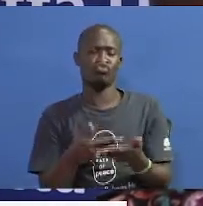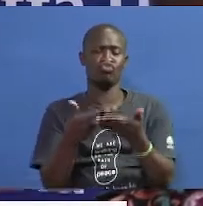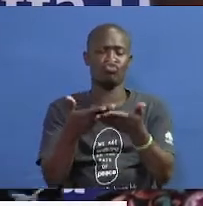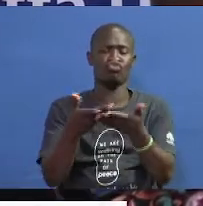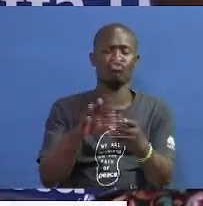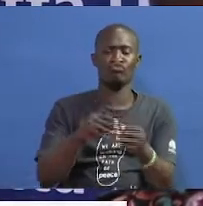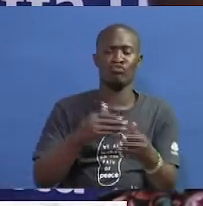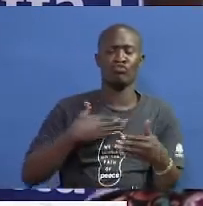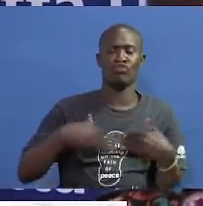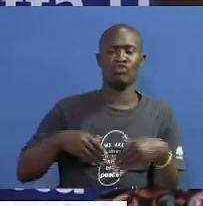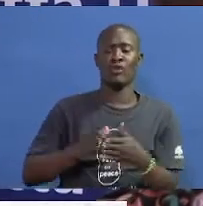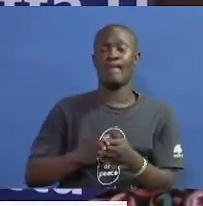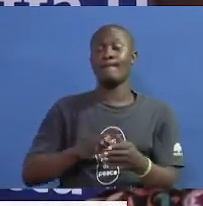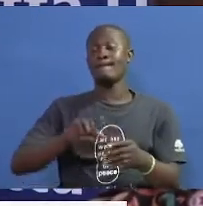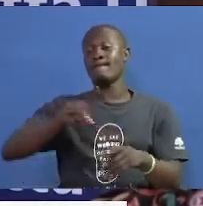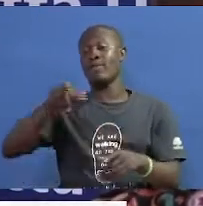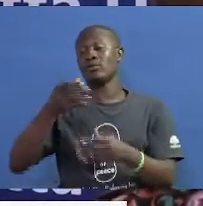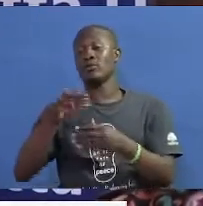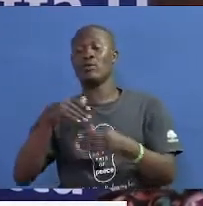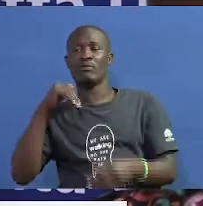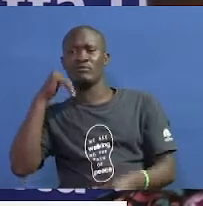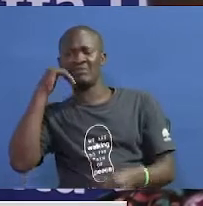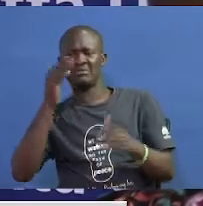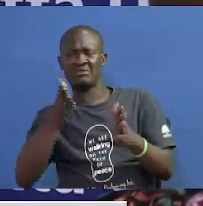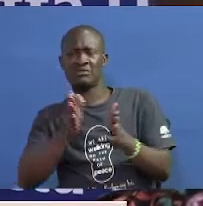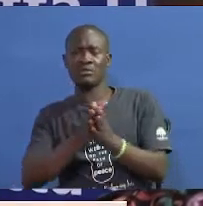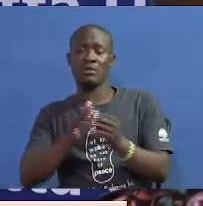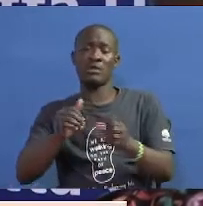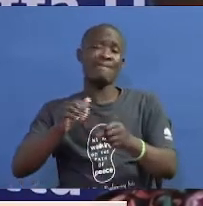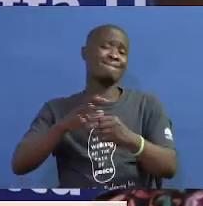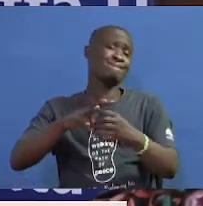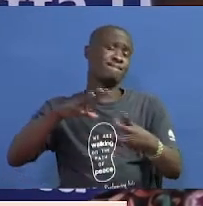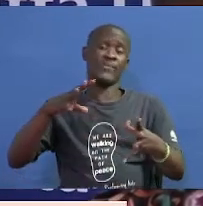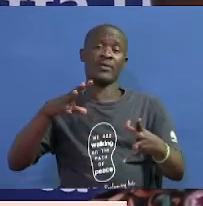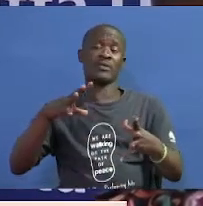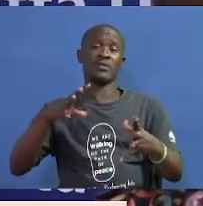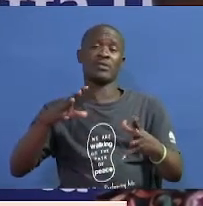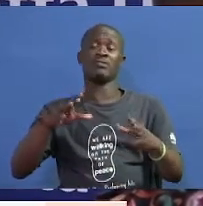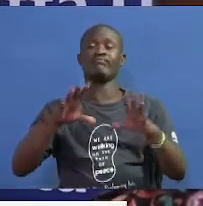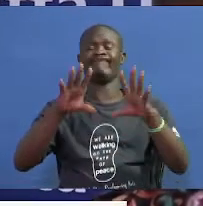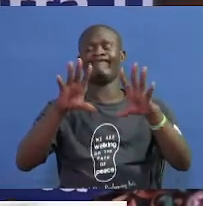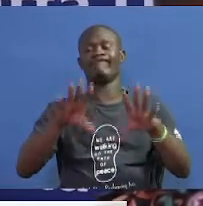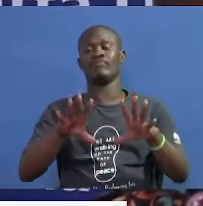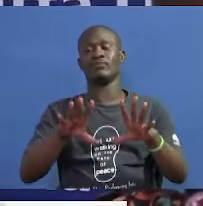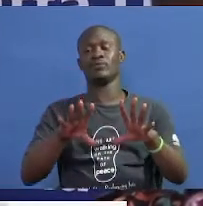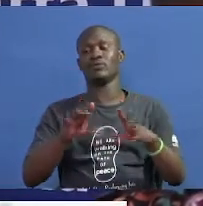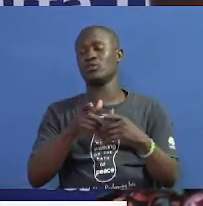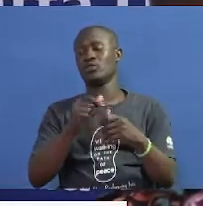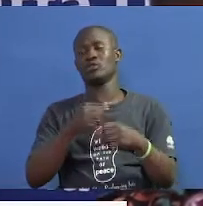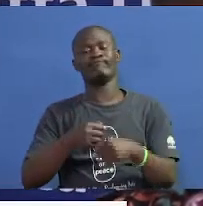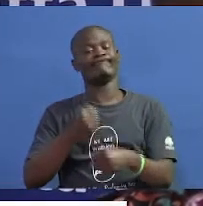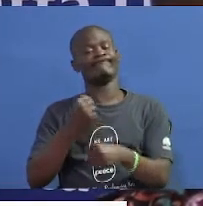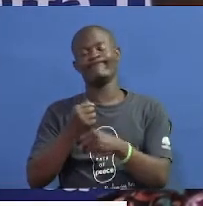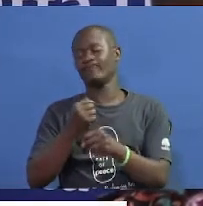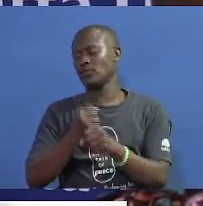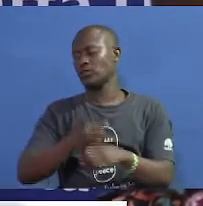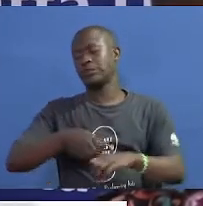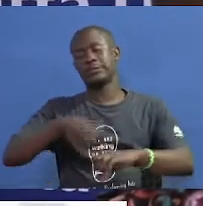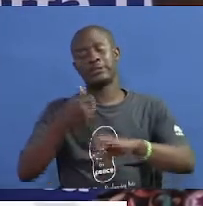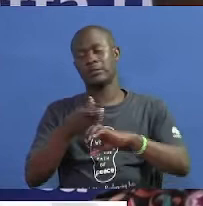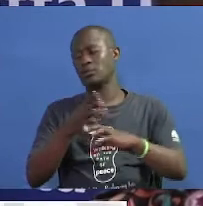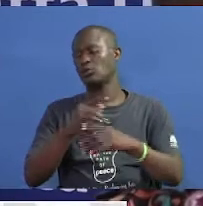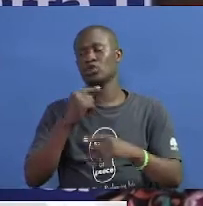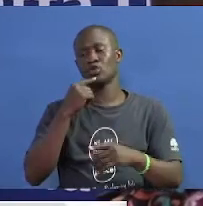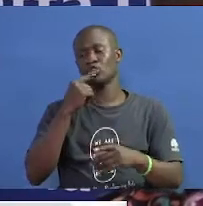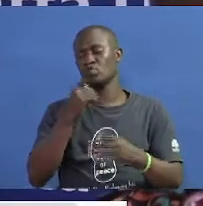providers is seeing thousands of patients, and so there's a huge impact to this. And so we're working very hard, and